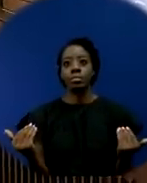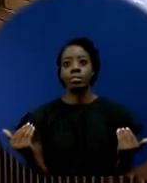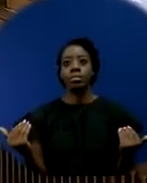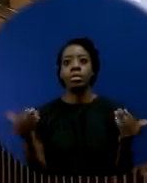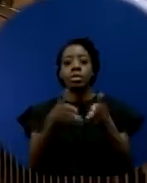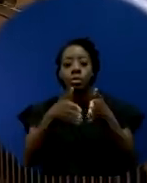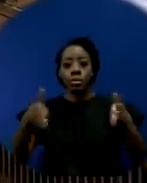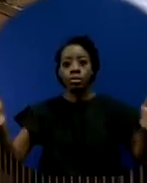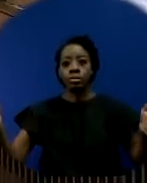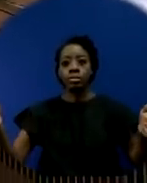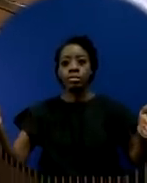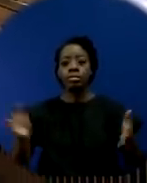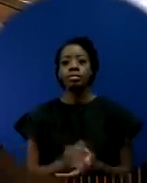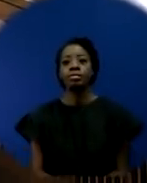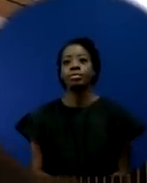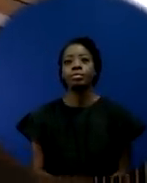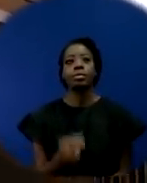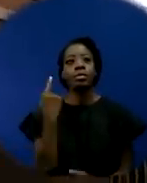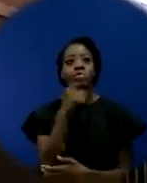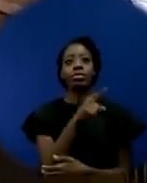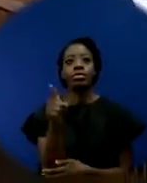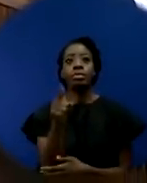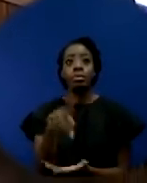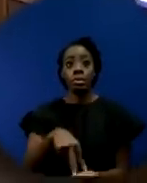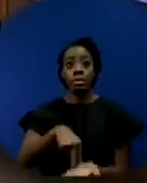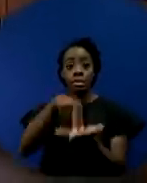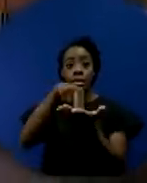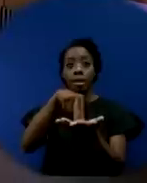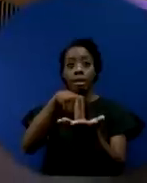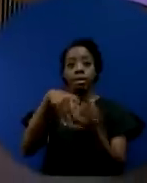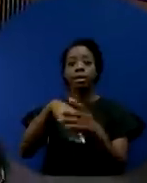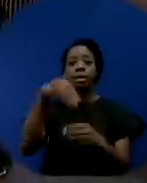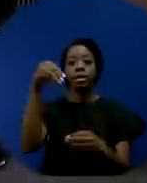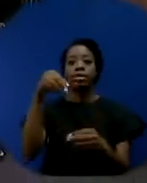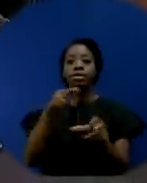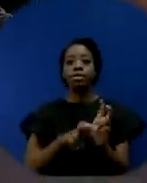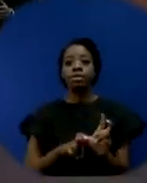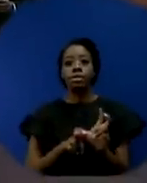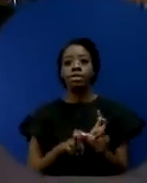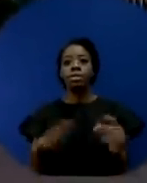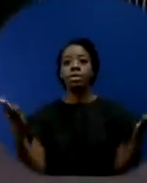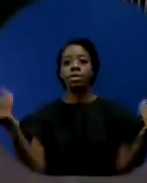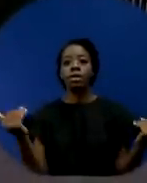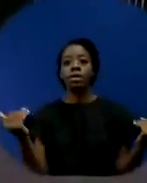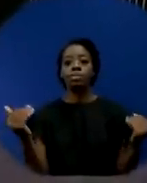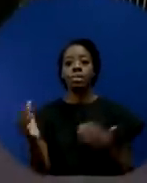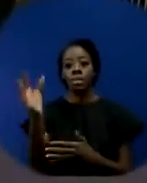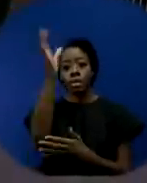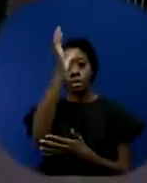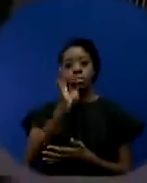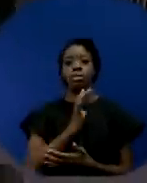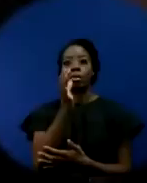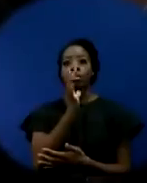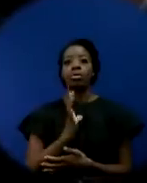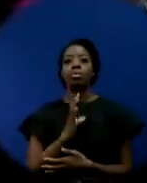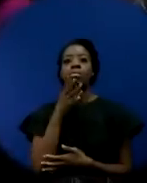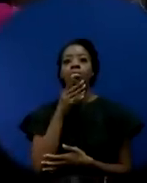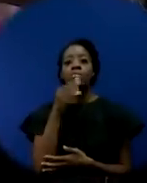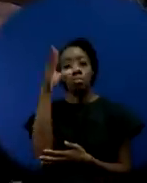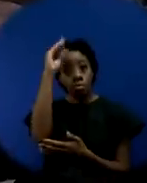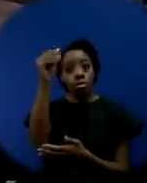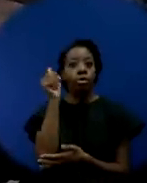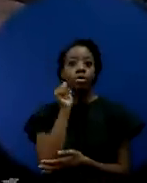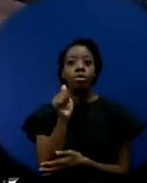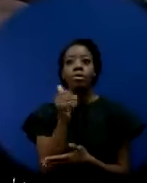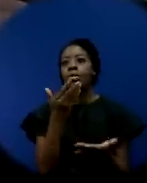There's room. Come on, get out by that seat. Get up out of that seat. Come on down this way. Man, woman, boy, or girl. Doesn't matter